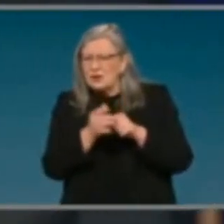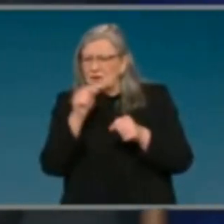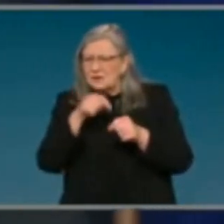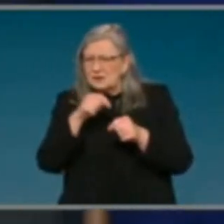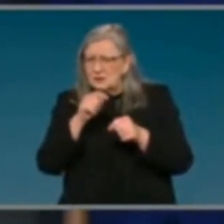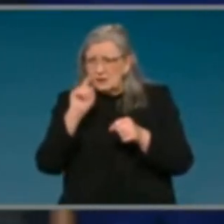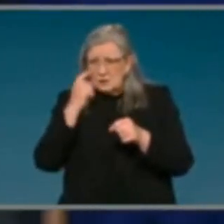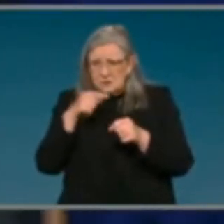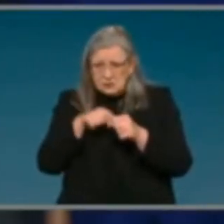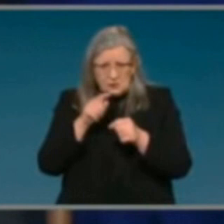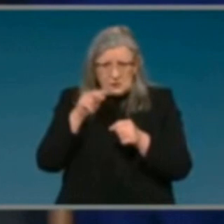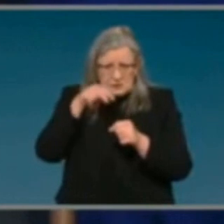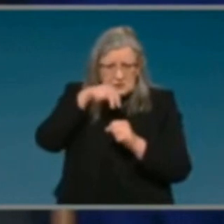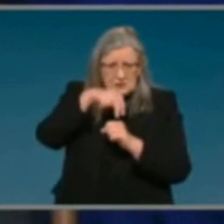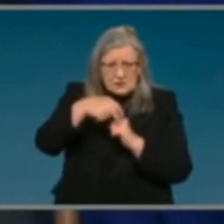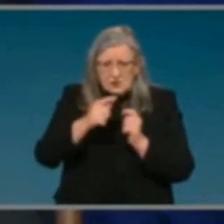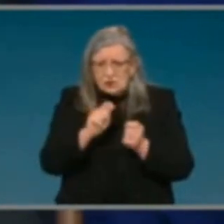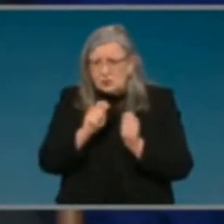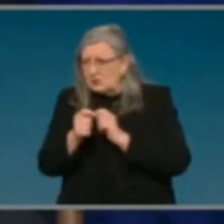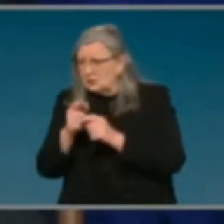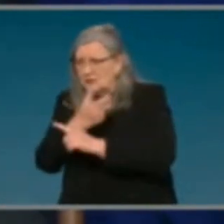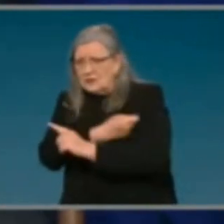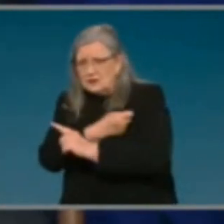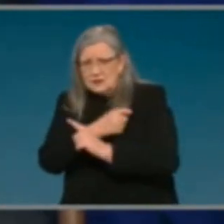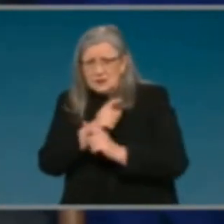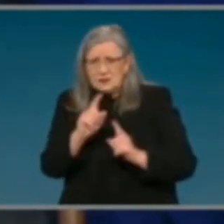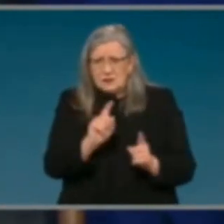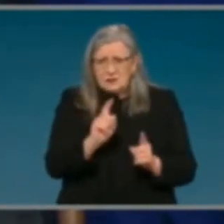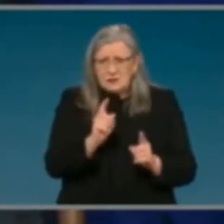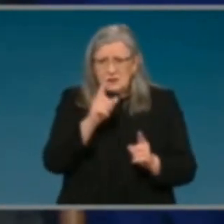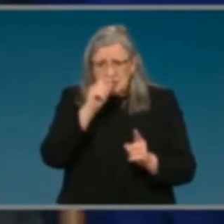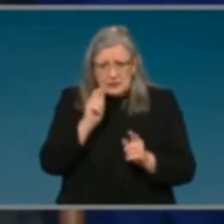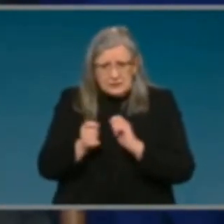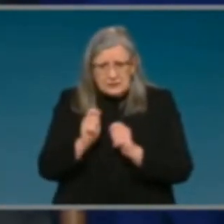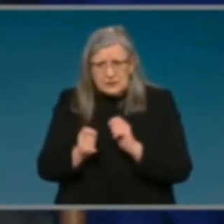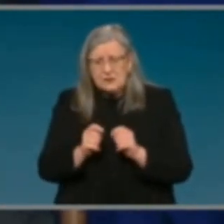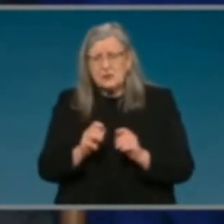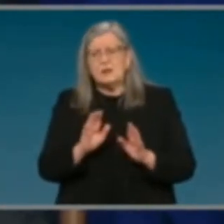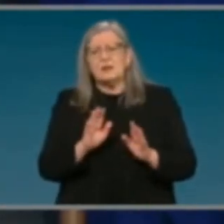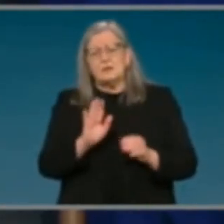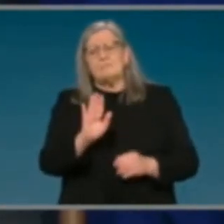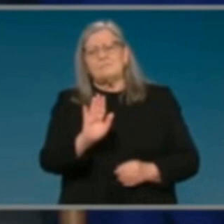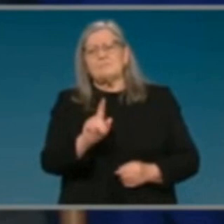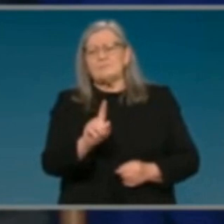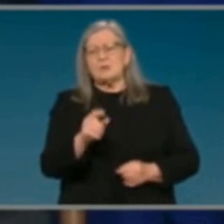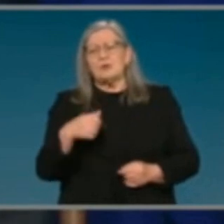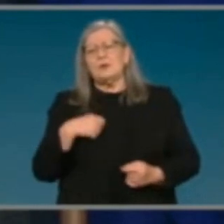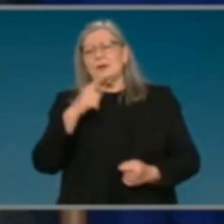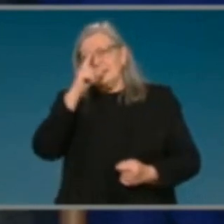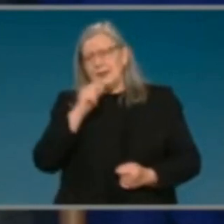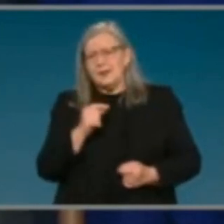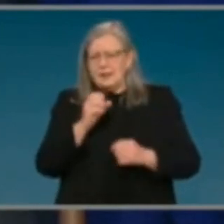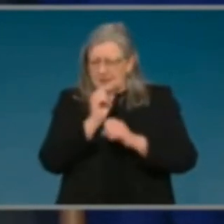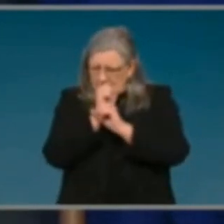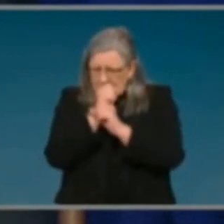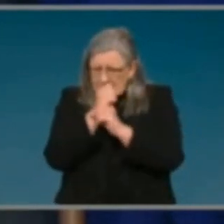anything behind the scenes, or just see what happens in the hospitals? No, we can certainly do laboratory testing in the test tube, if you like,